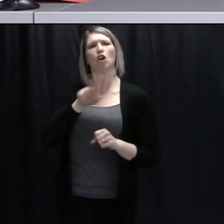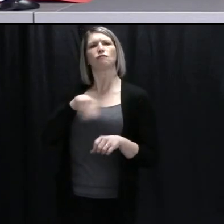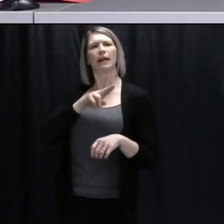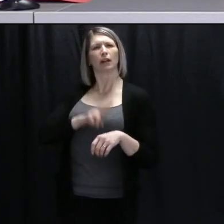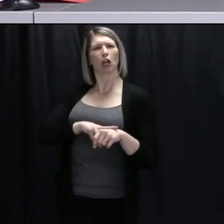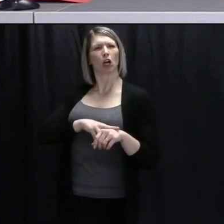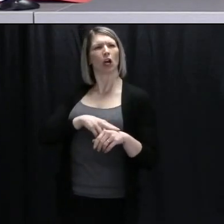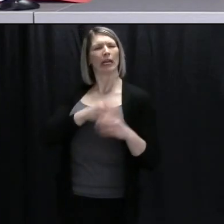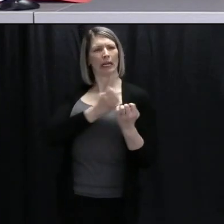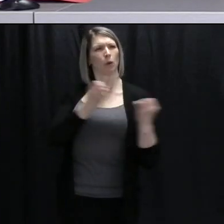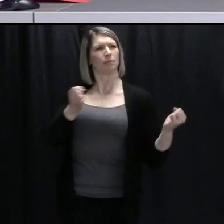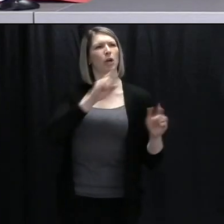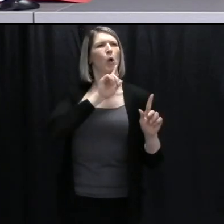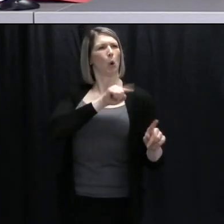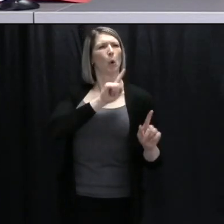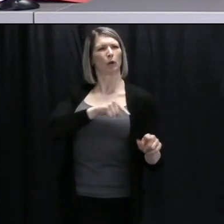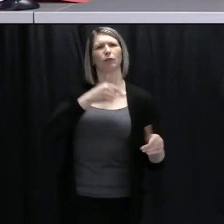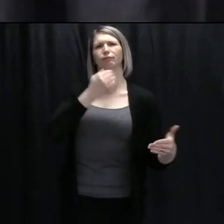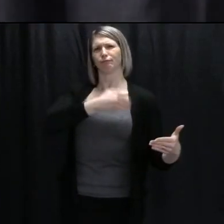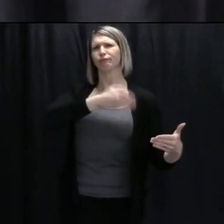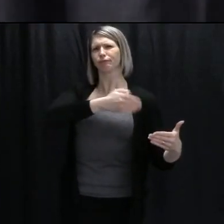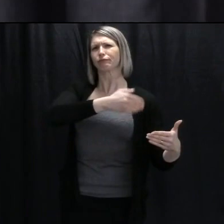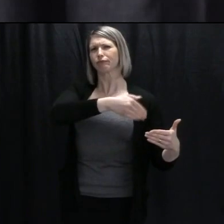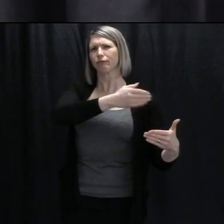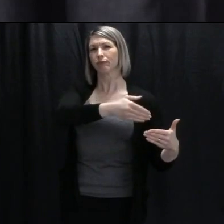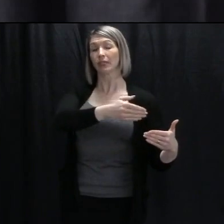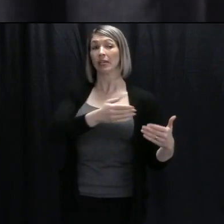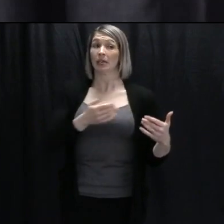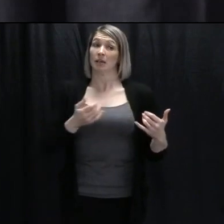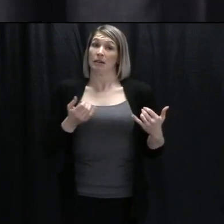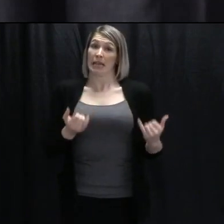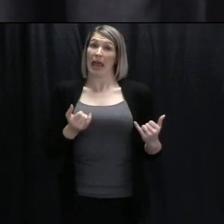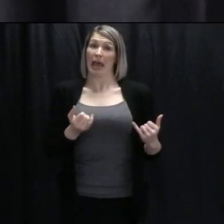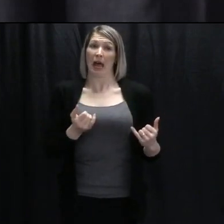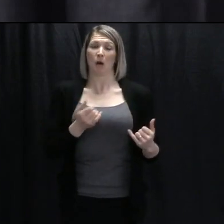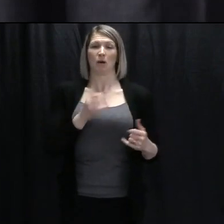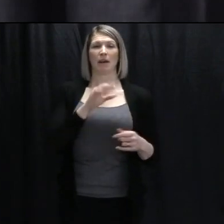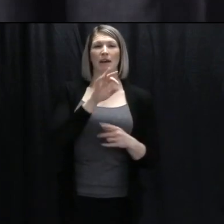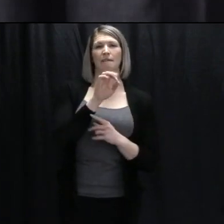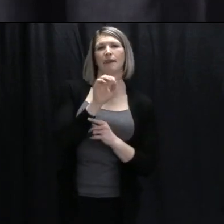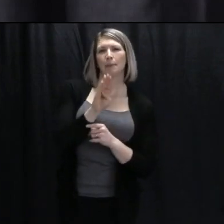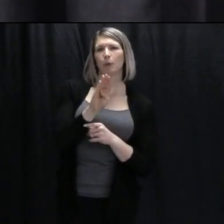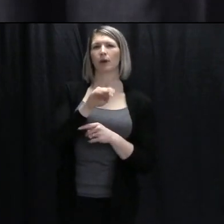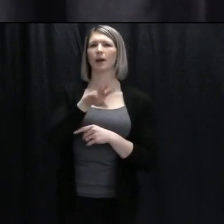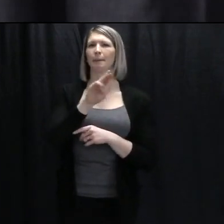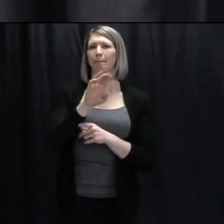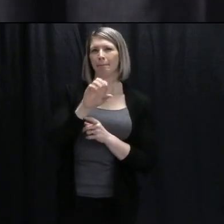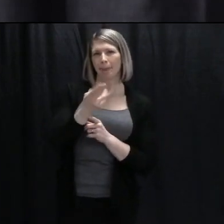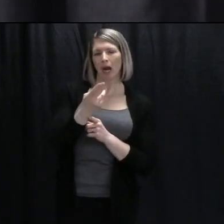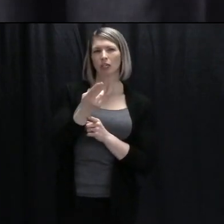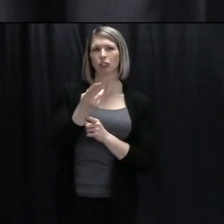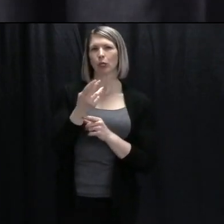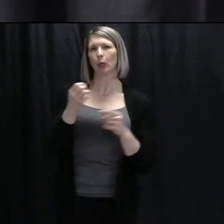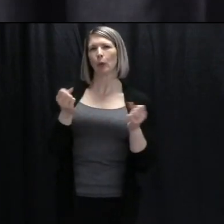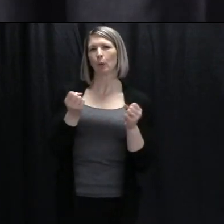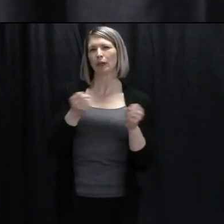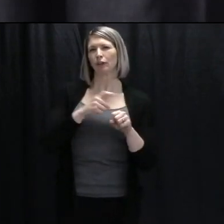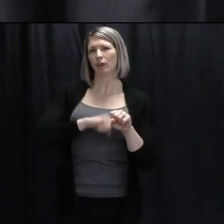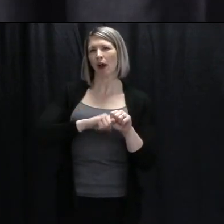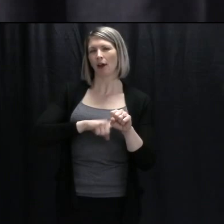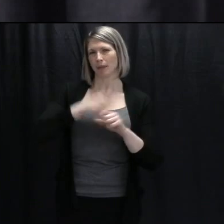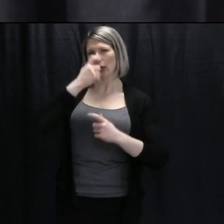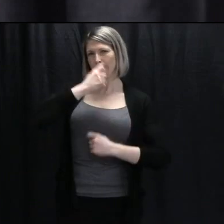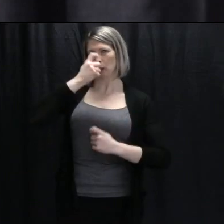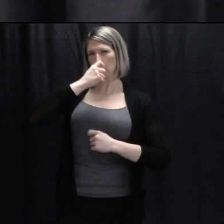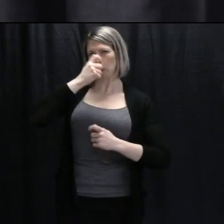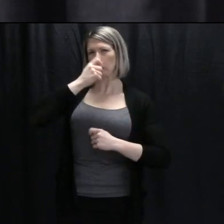on time. And then over the course of the winter, particularly with flu season, we would place supplemental orders. Some of